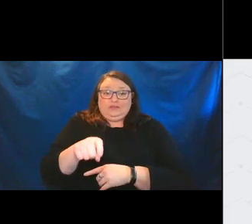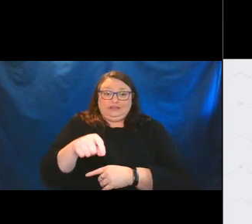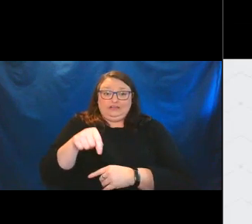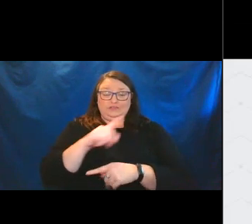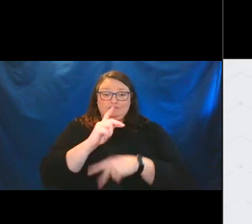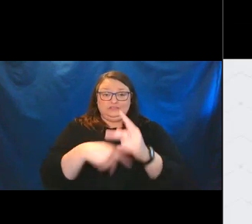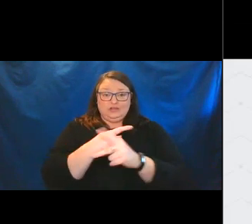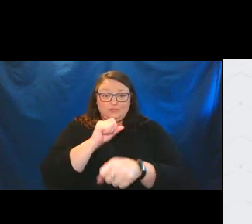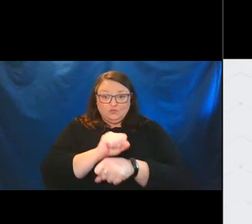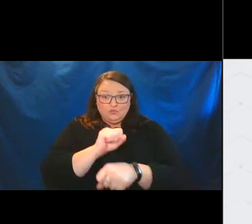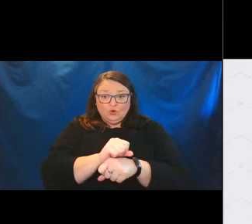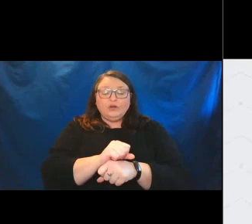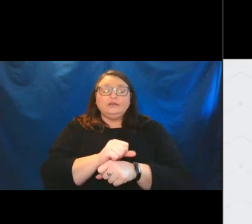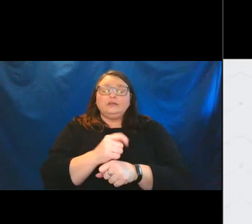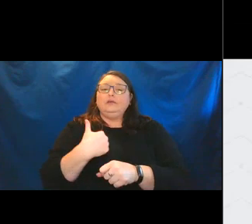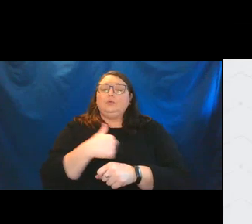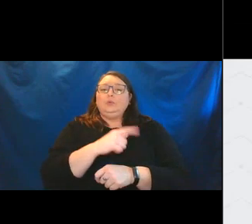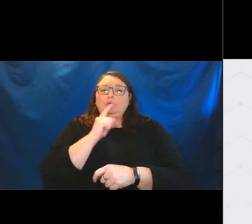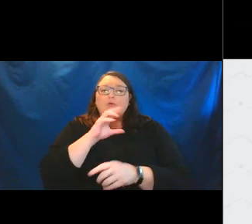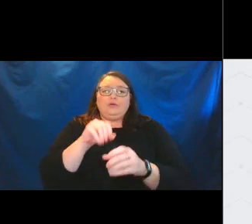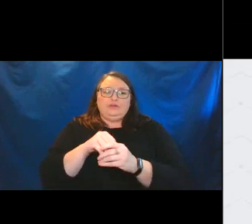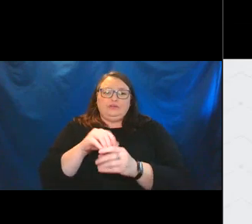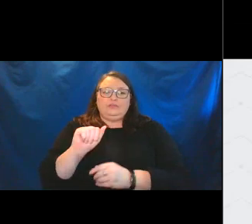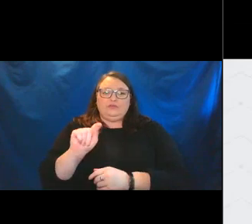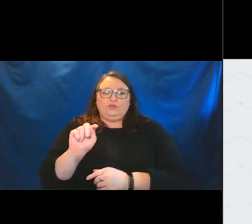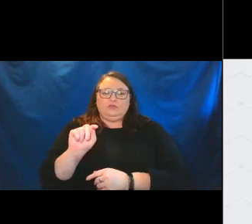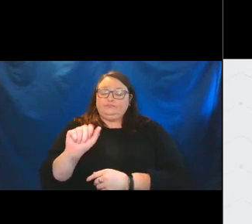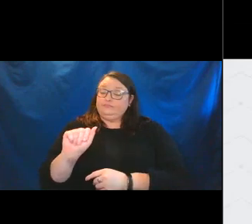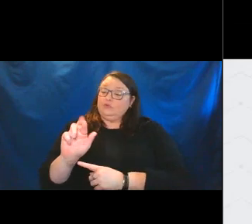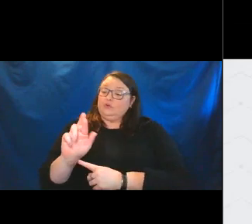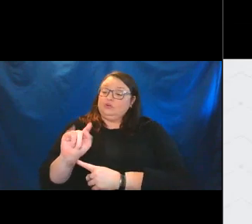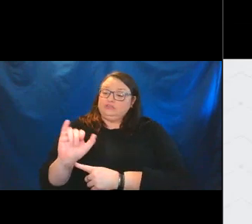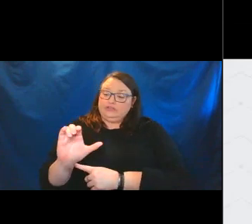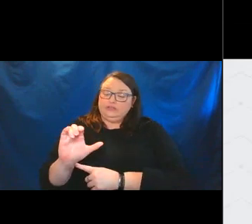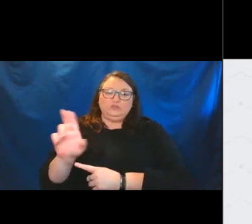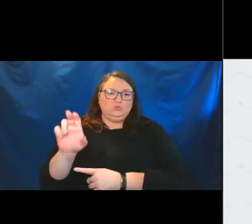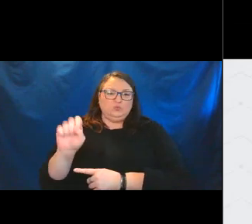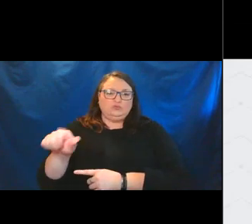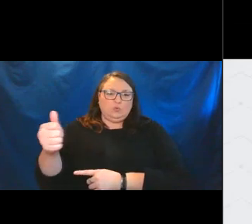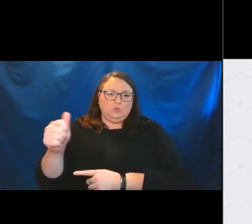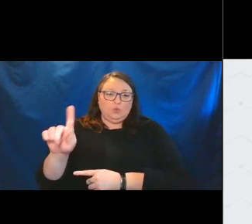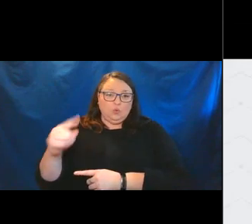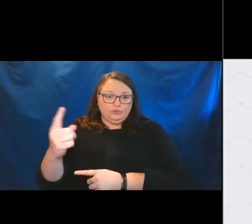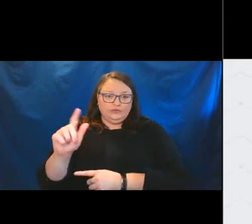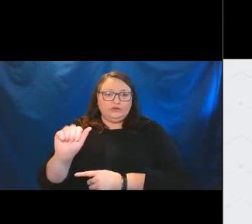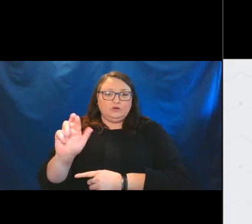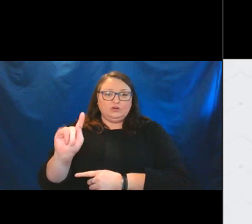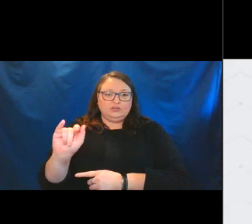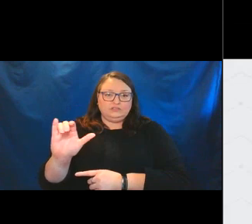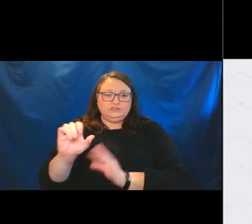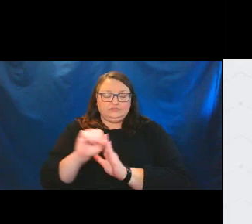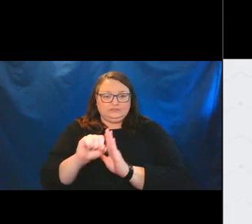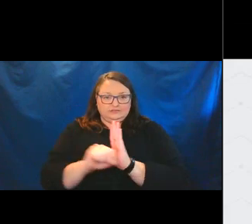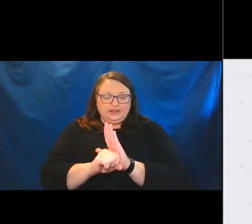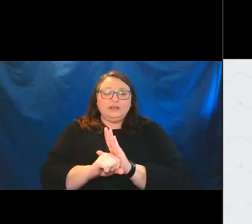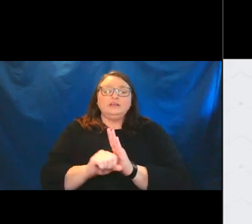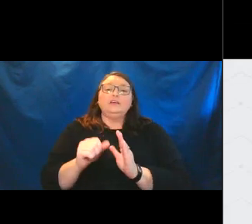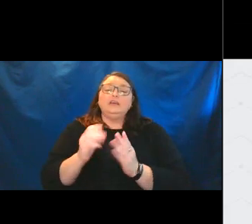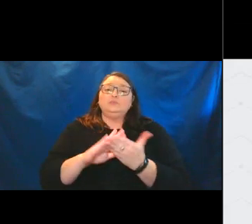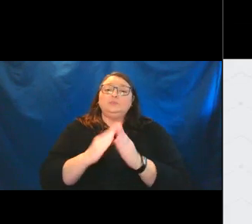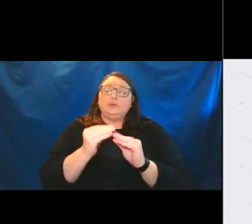are sitting in the larger context of the Arctic, the United States' only Arctic state, and it's warming at a 3 times faster rate than the global